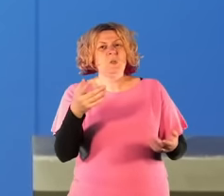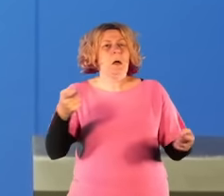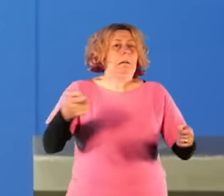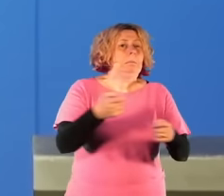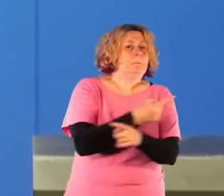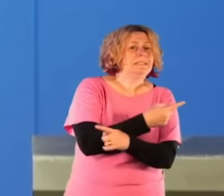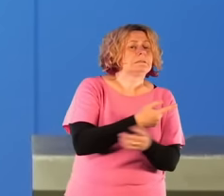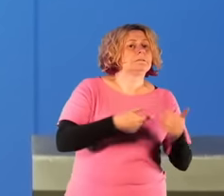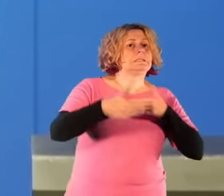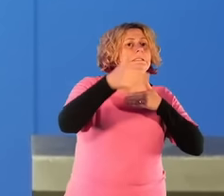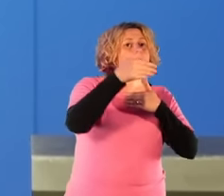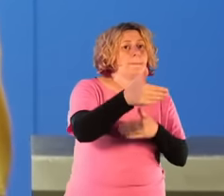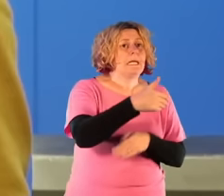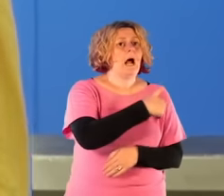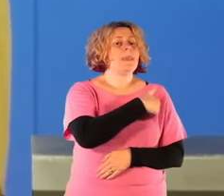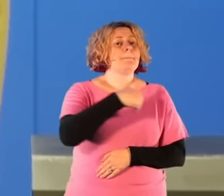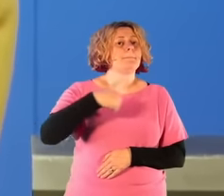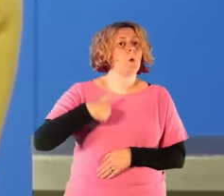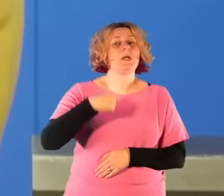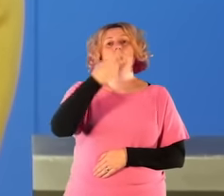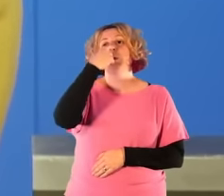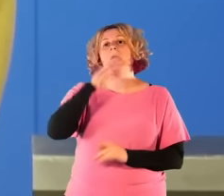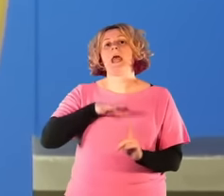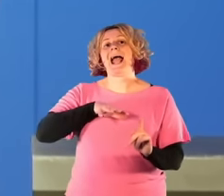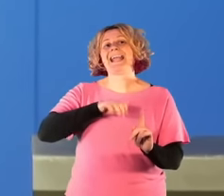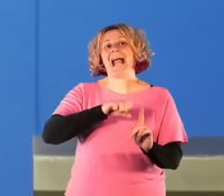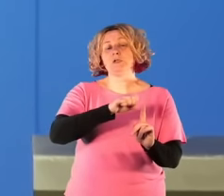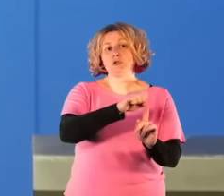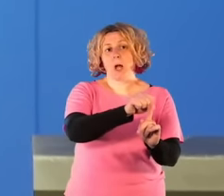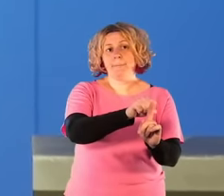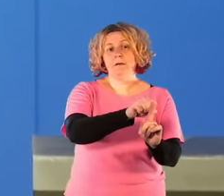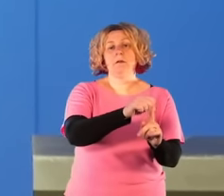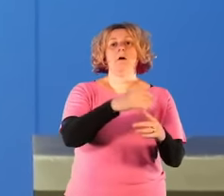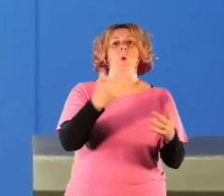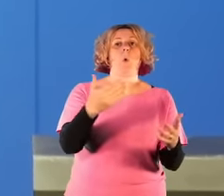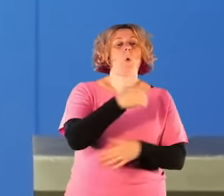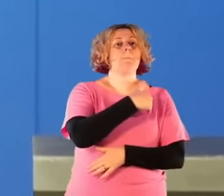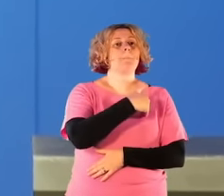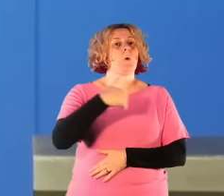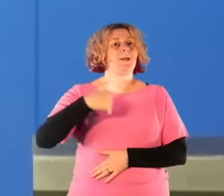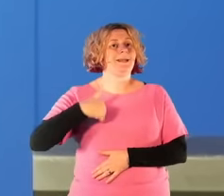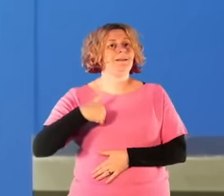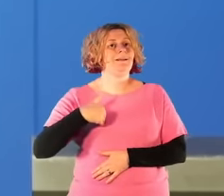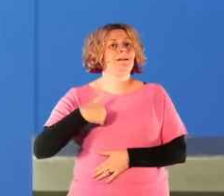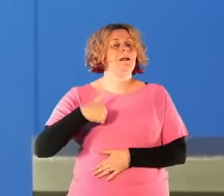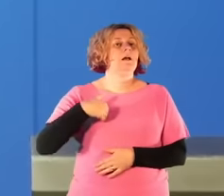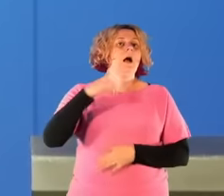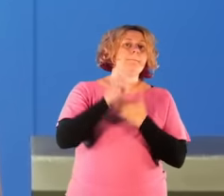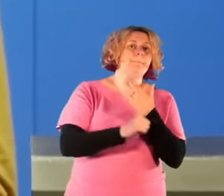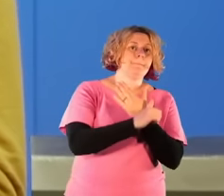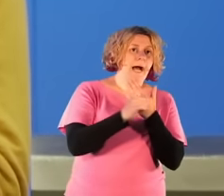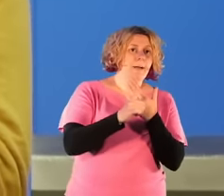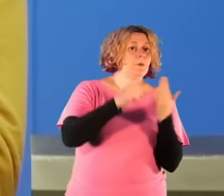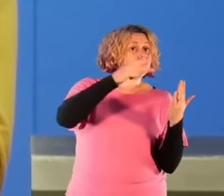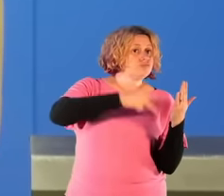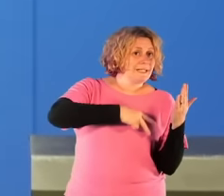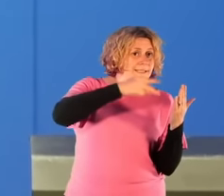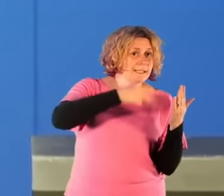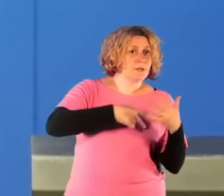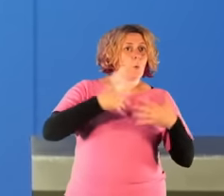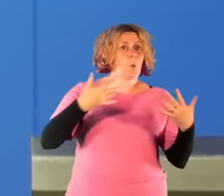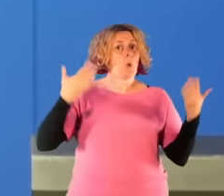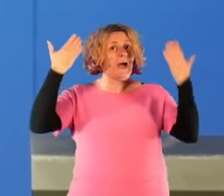which seminar you've wanted to go to. We can catch up on seminars, morning Bible readings, and evening celebrations online, and